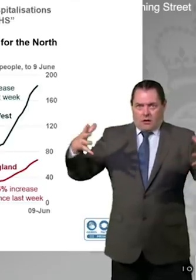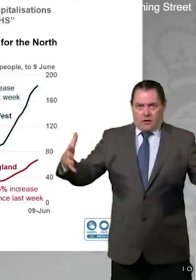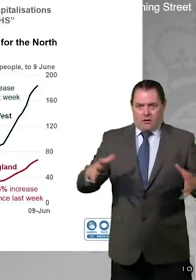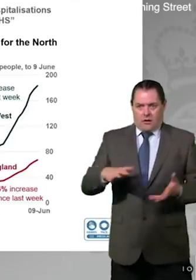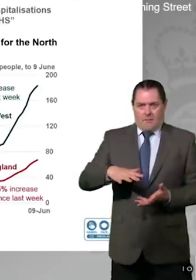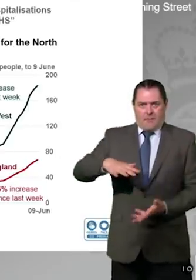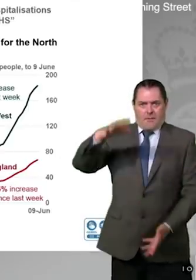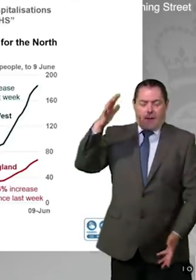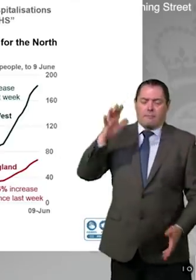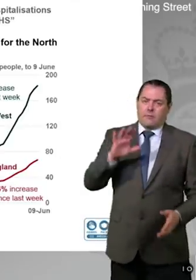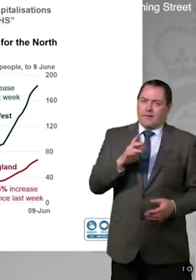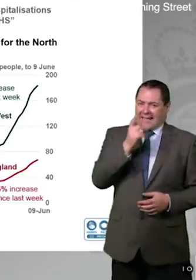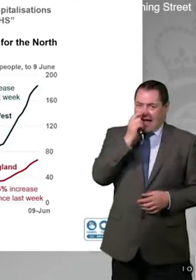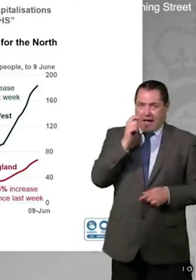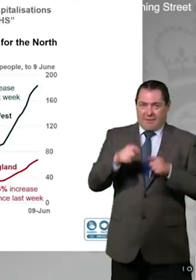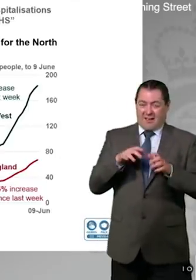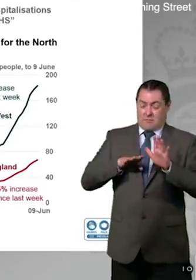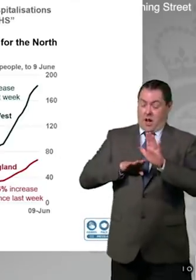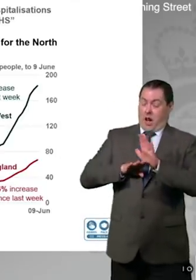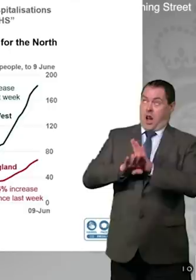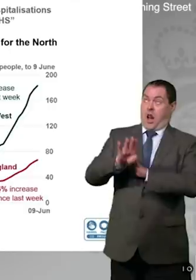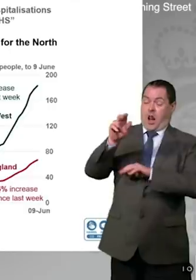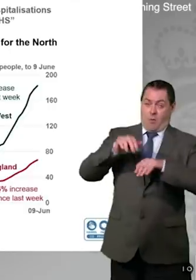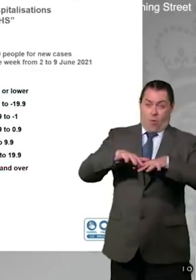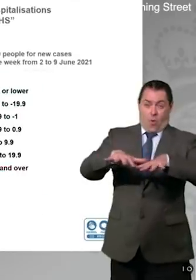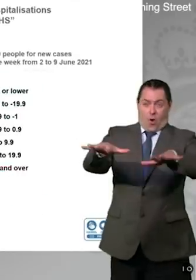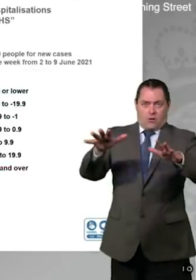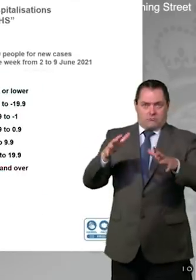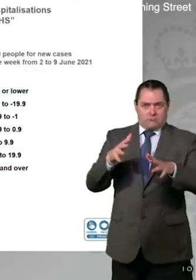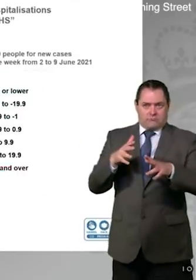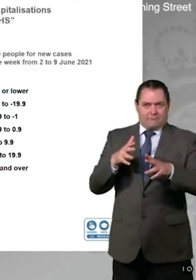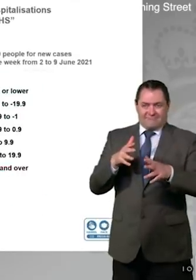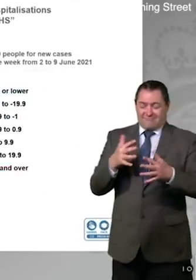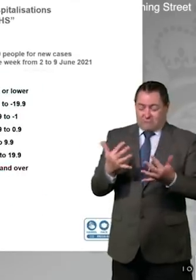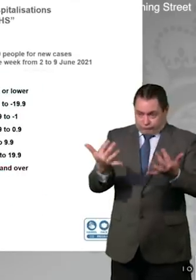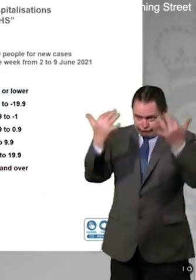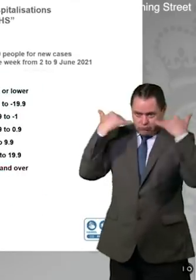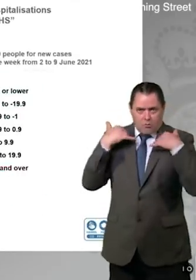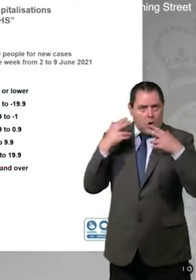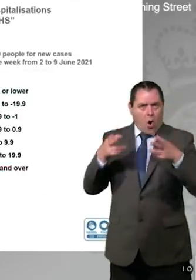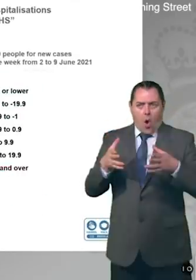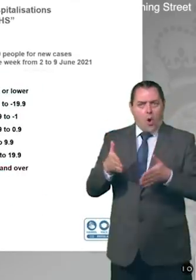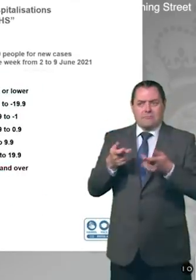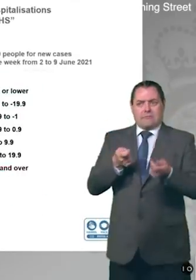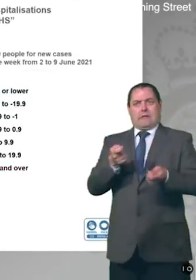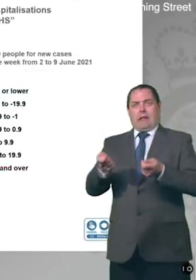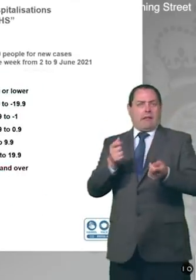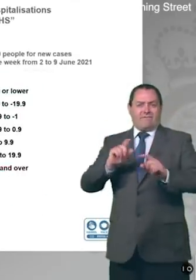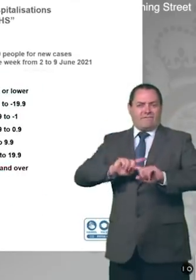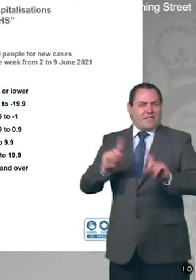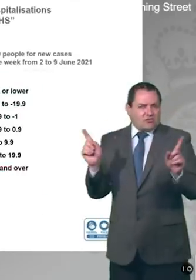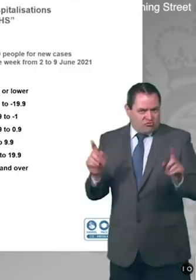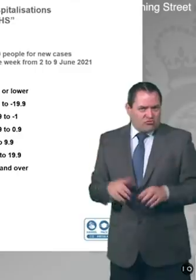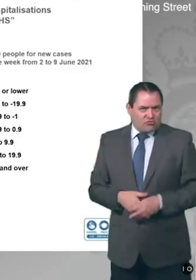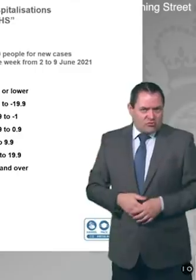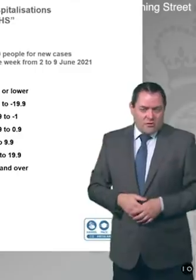can take off very rapidly. Next slide, please. And although the dark colours here on